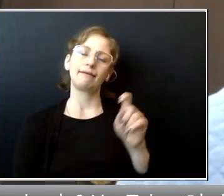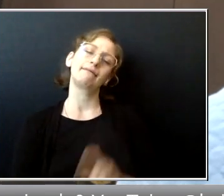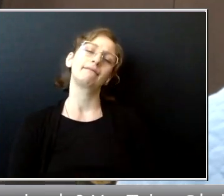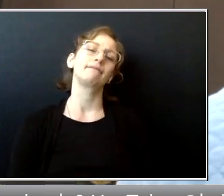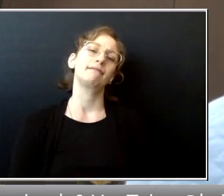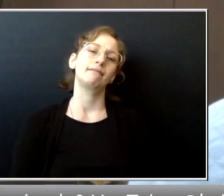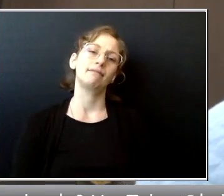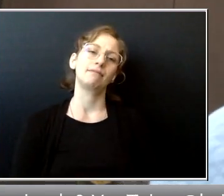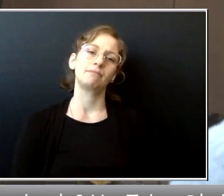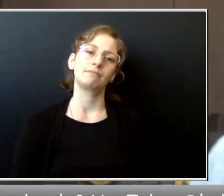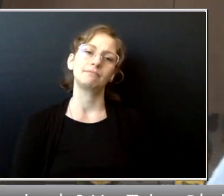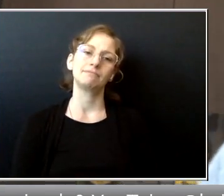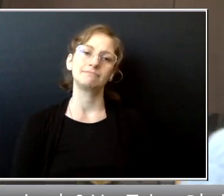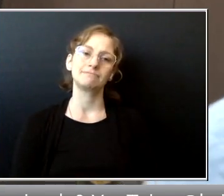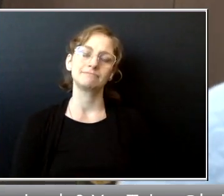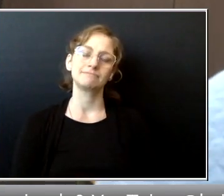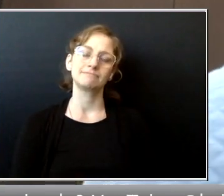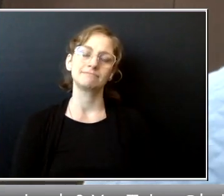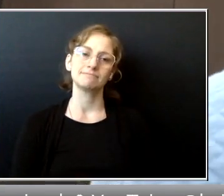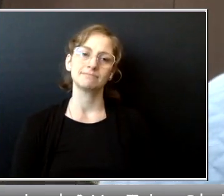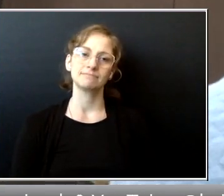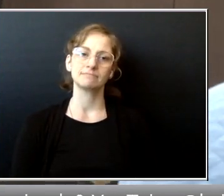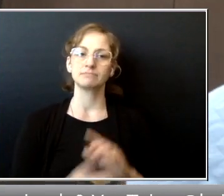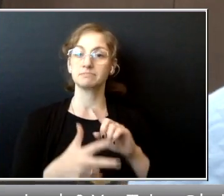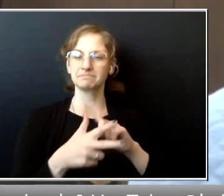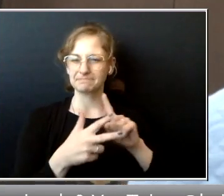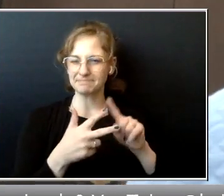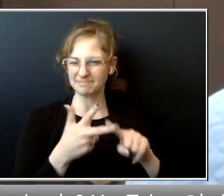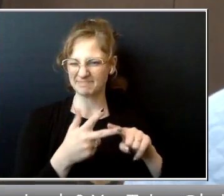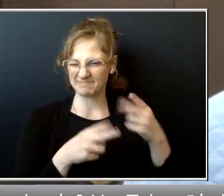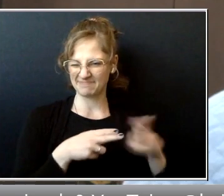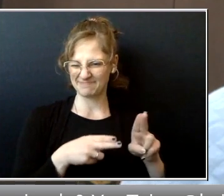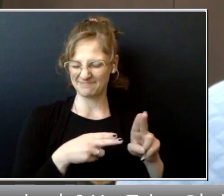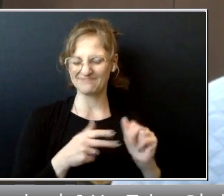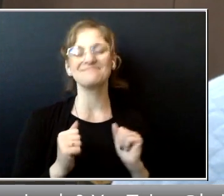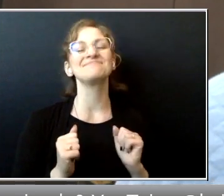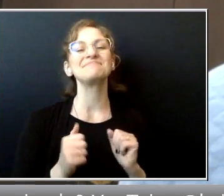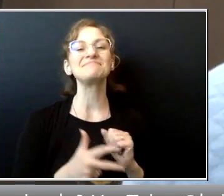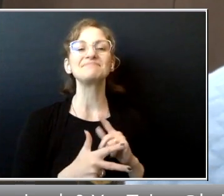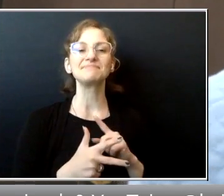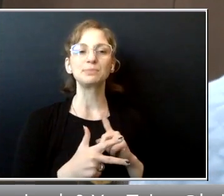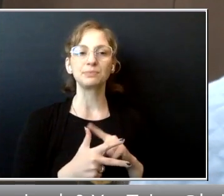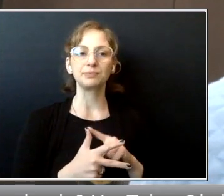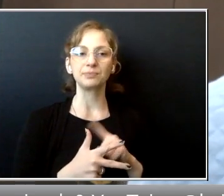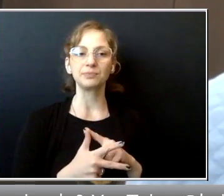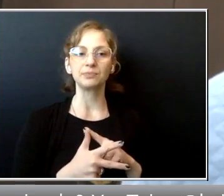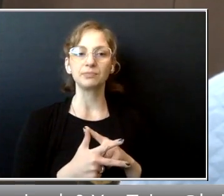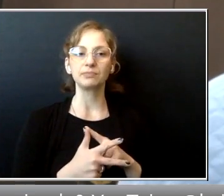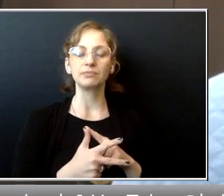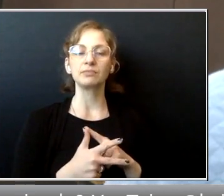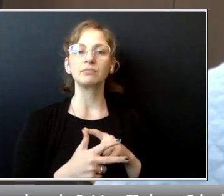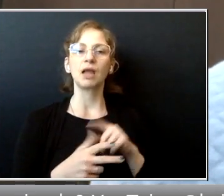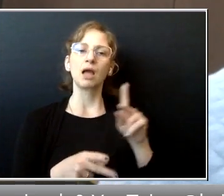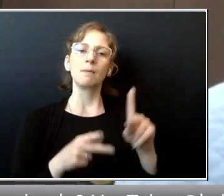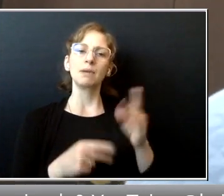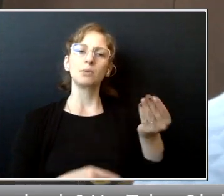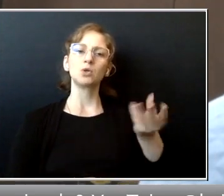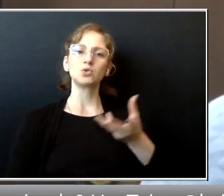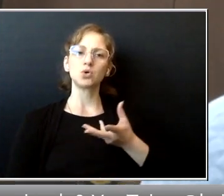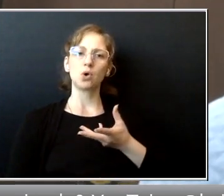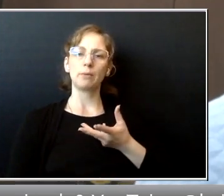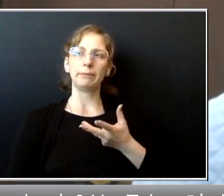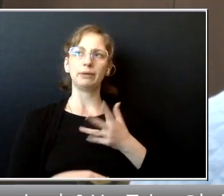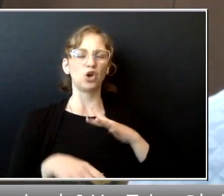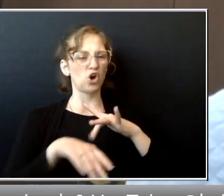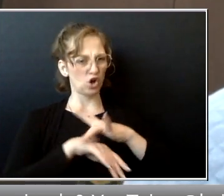I kind of actually have three quick things to think about. One, some people had told me early in this